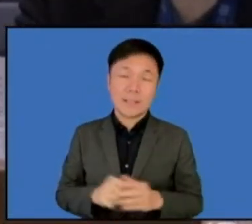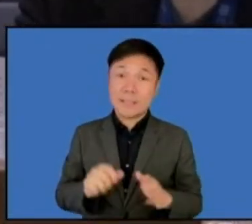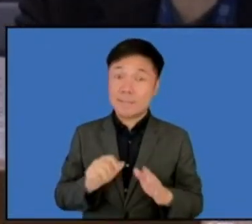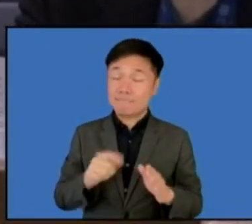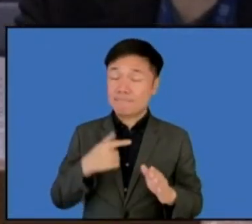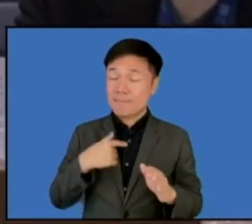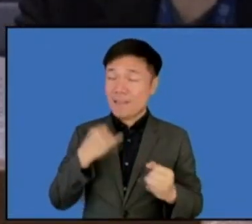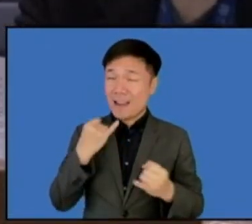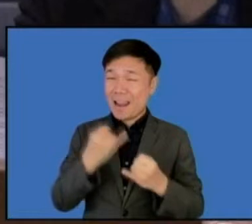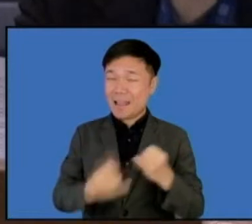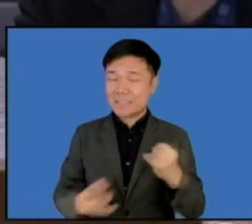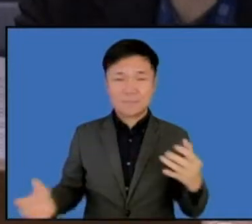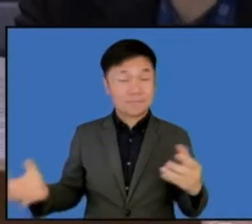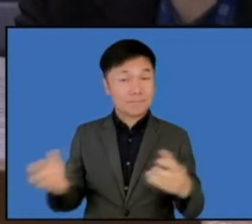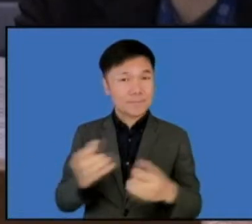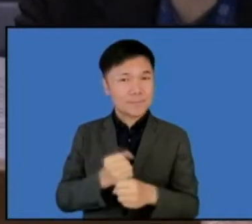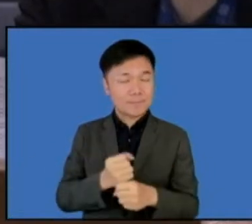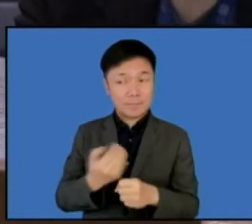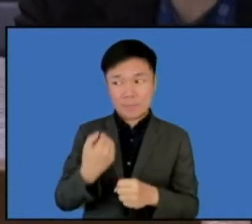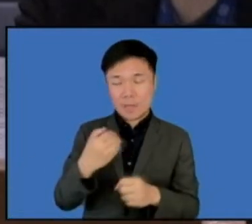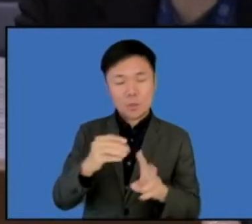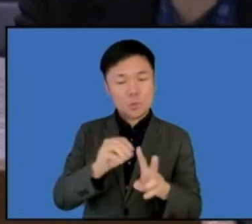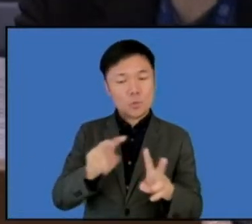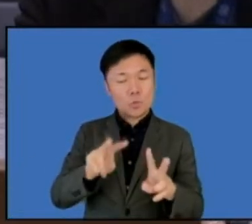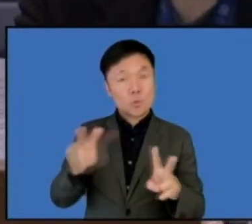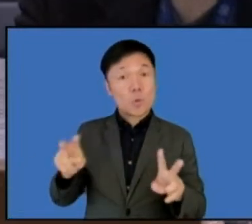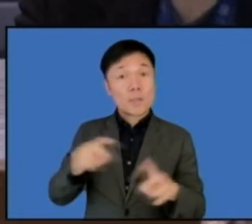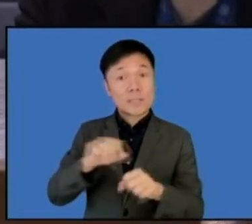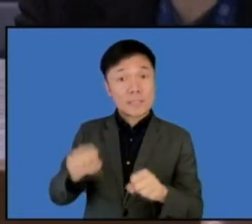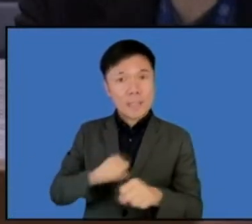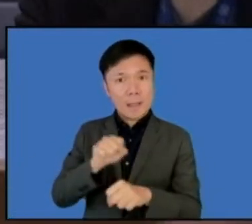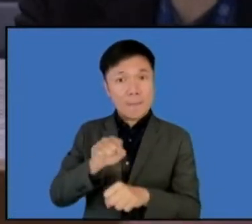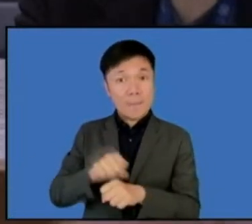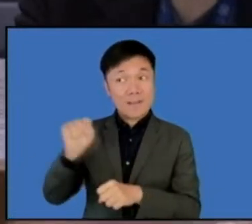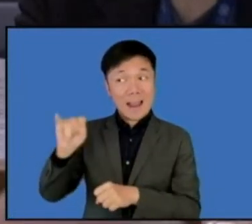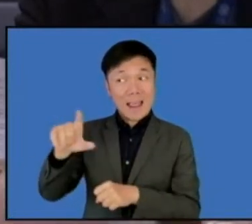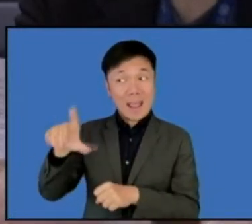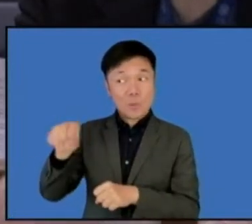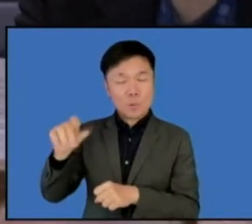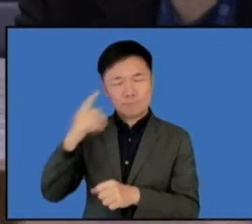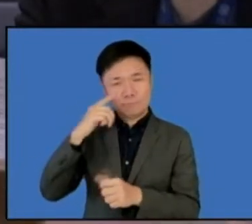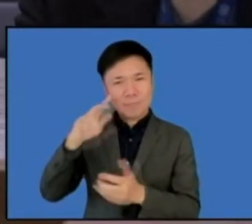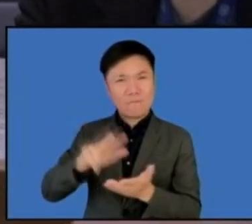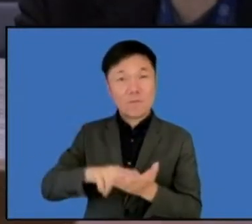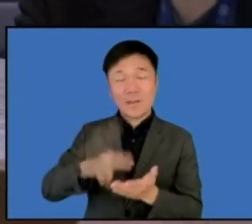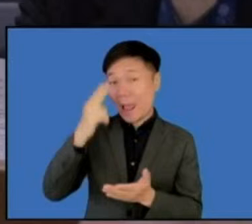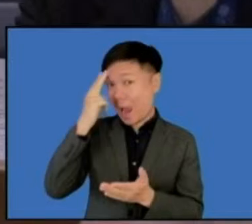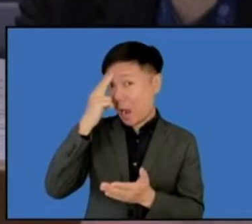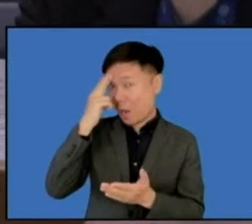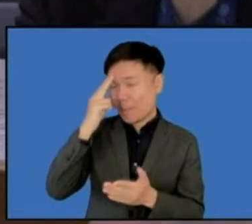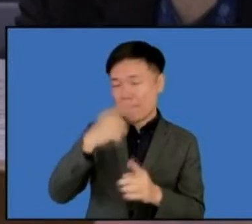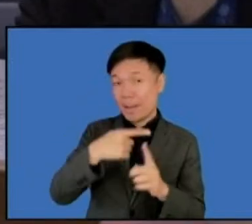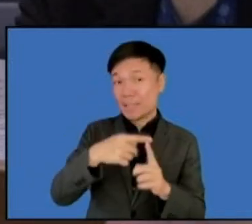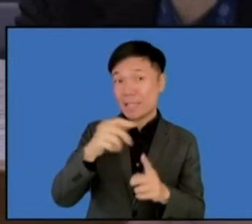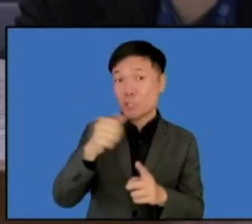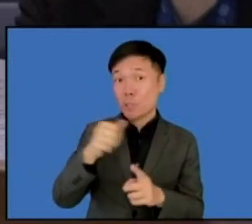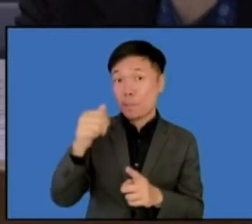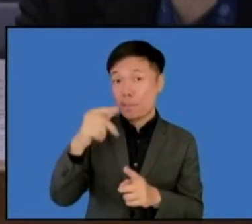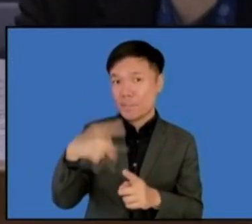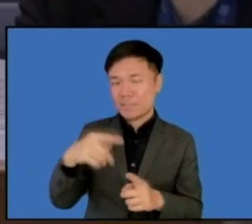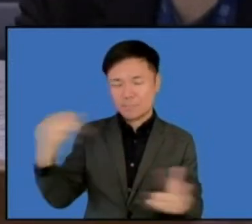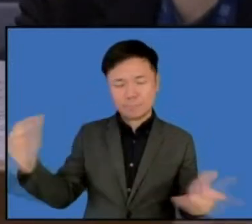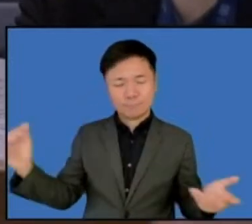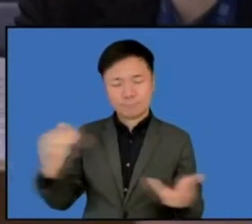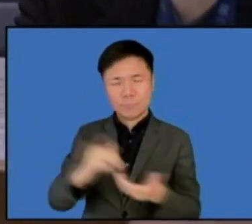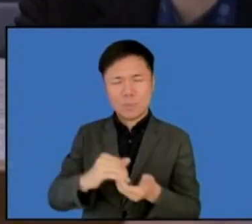your attention to the 2022 Singapore Statement adopted by ILO constituents from the Arab states and Asia Pacific. Among others, this statement calls